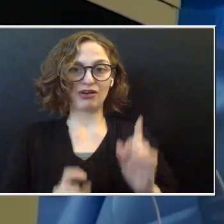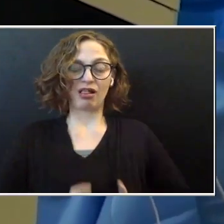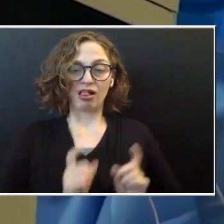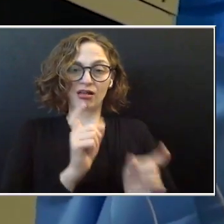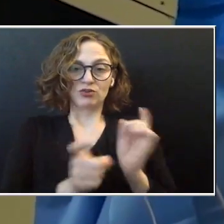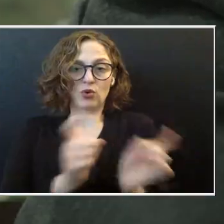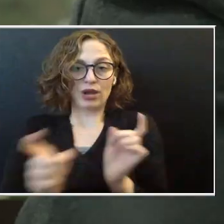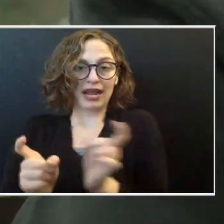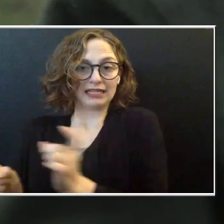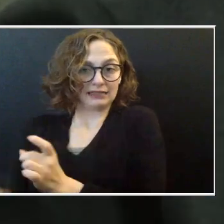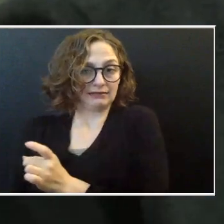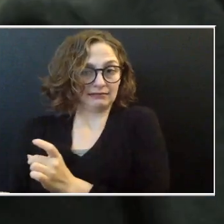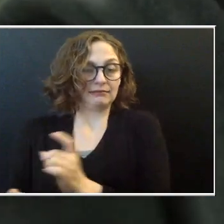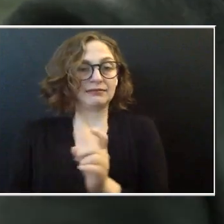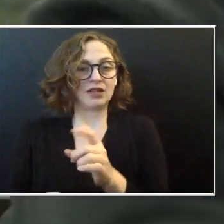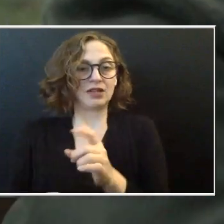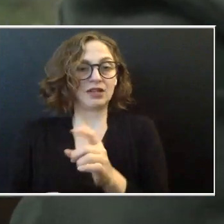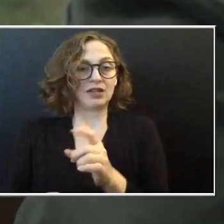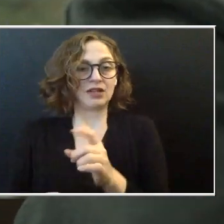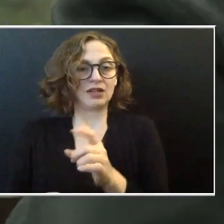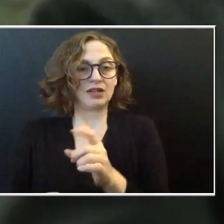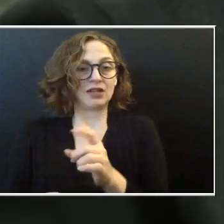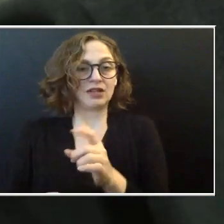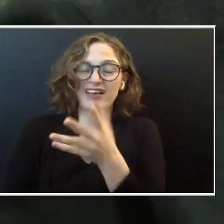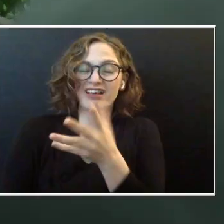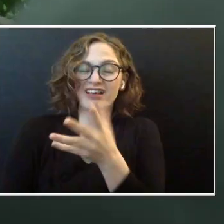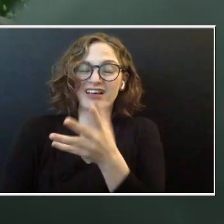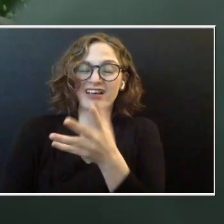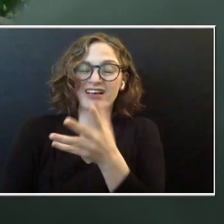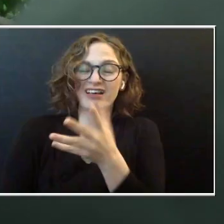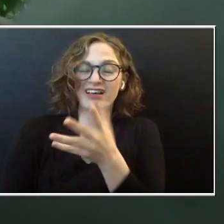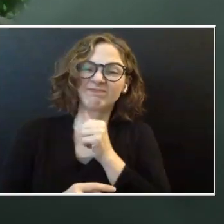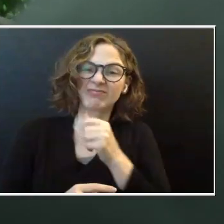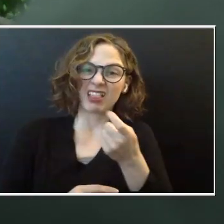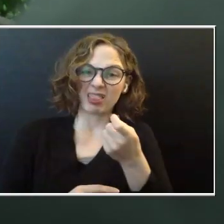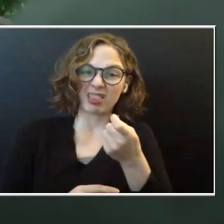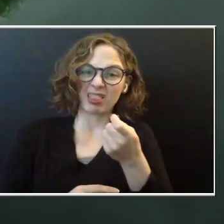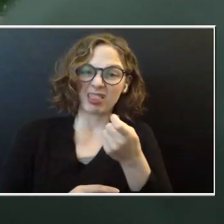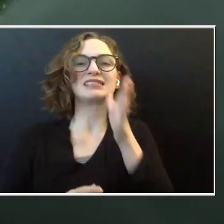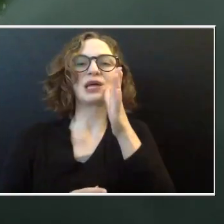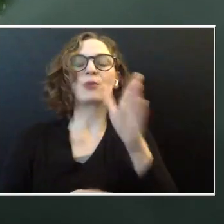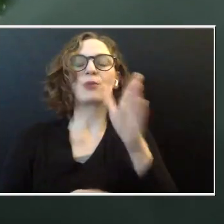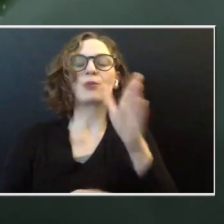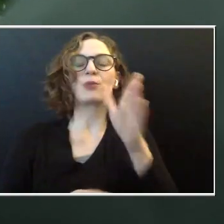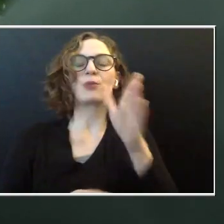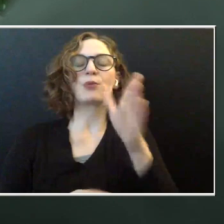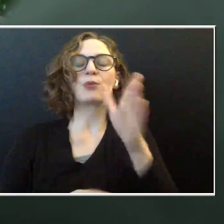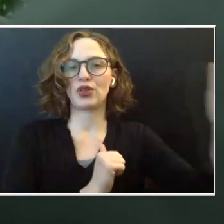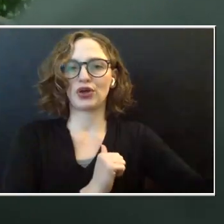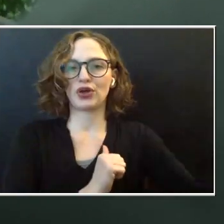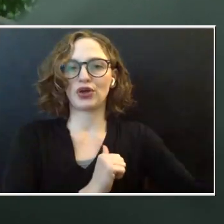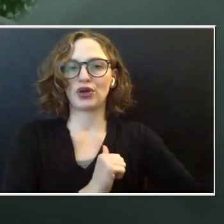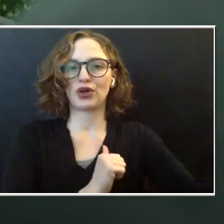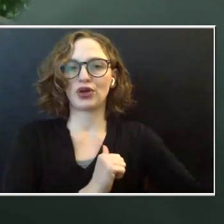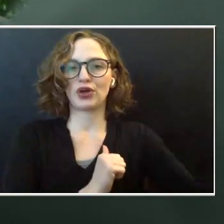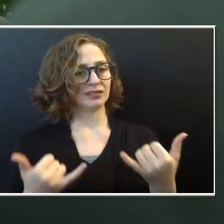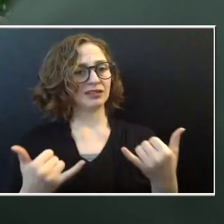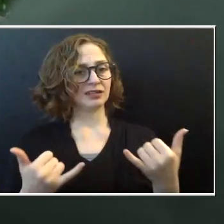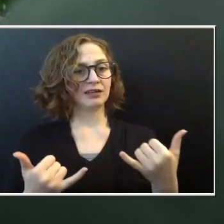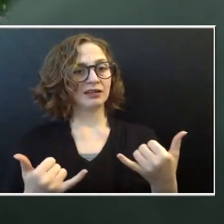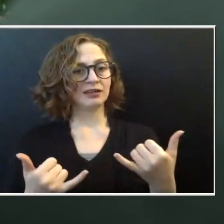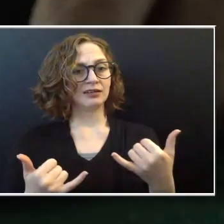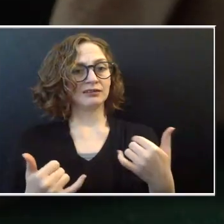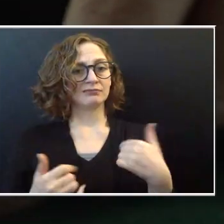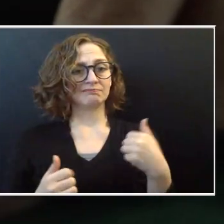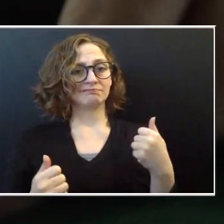will leave those areas. For Gary, some days are pretty scary. Today, afraid. Some days we get a lot of good news, and